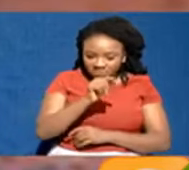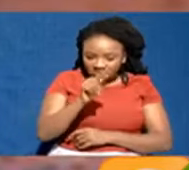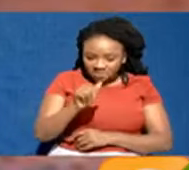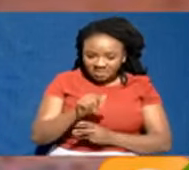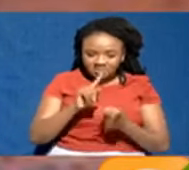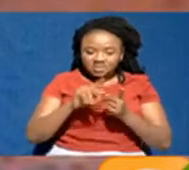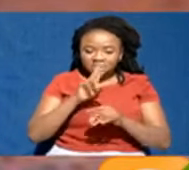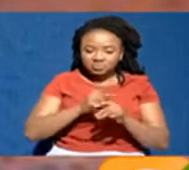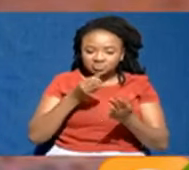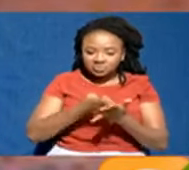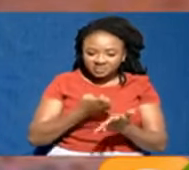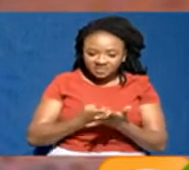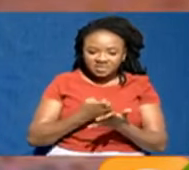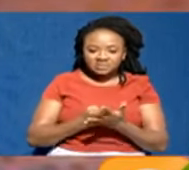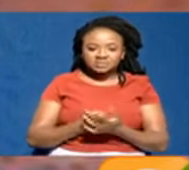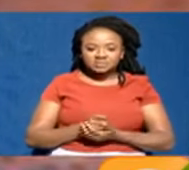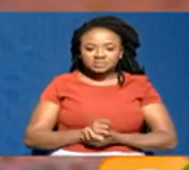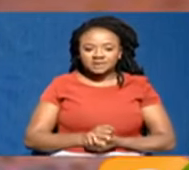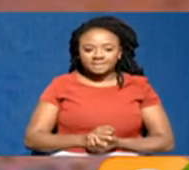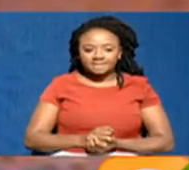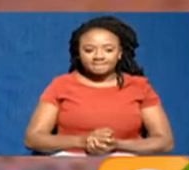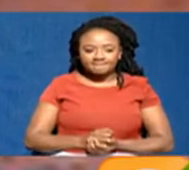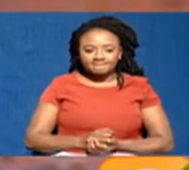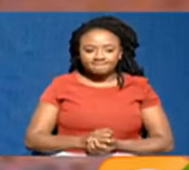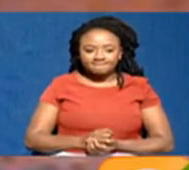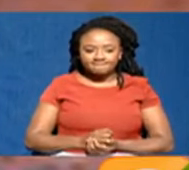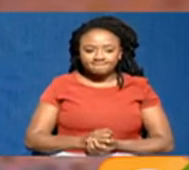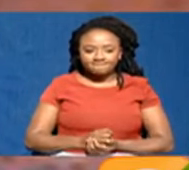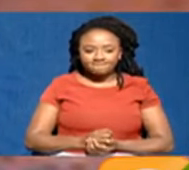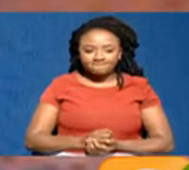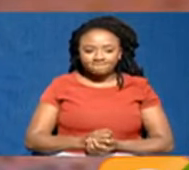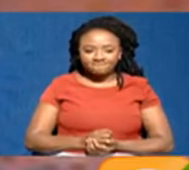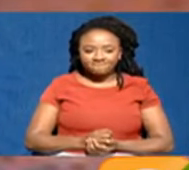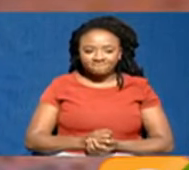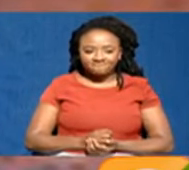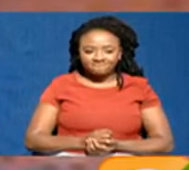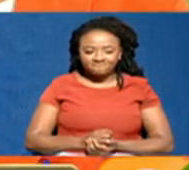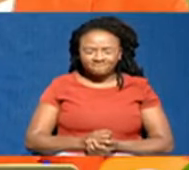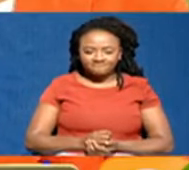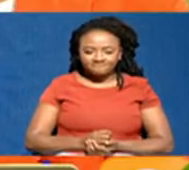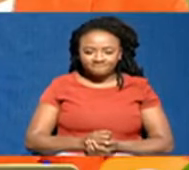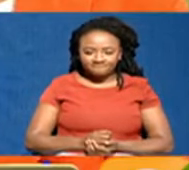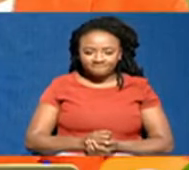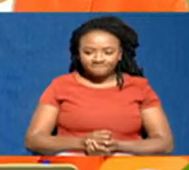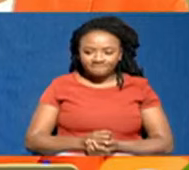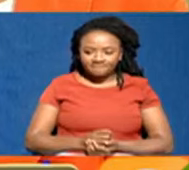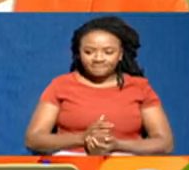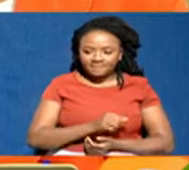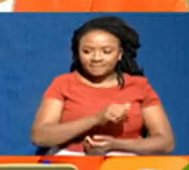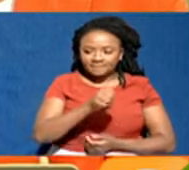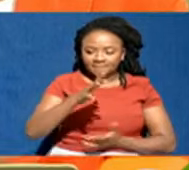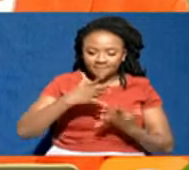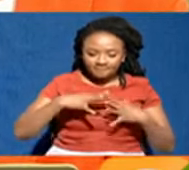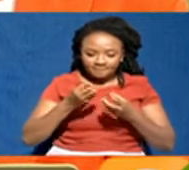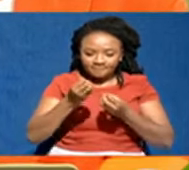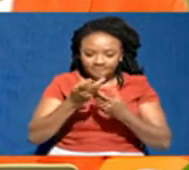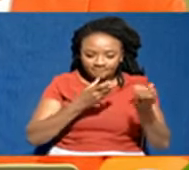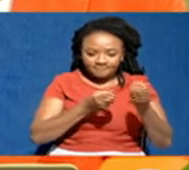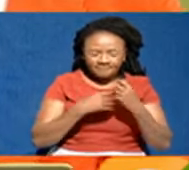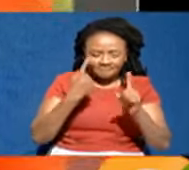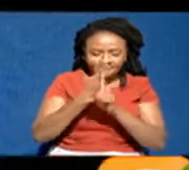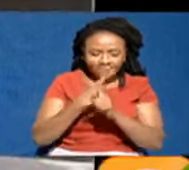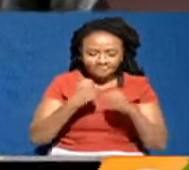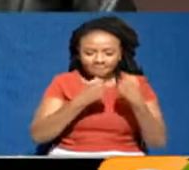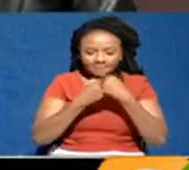and put in the interventions. Kevin, you've just heard Bright talk about some of the challenges, especially when it comes to data and making sense